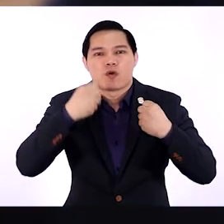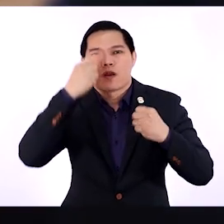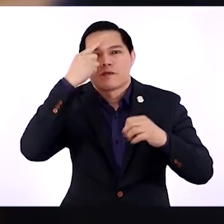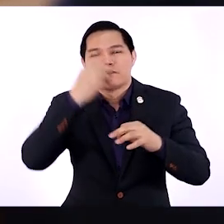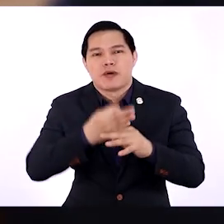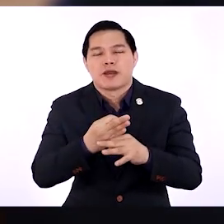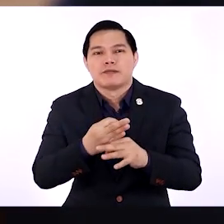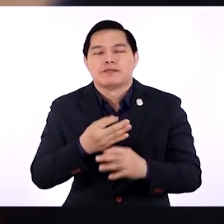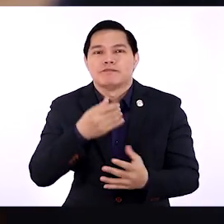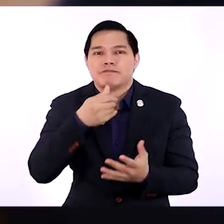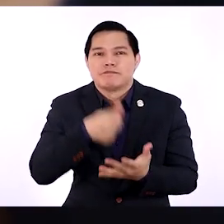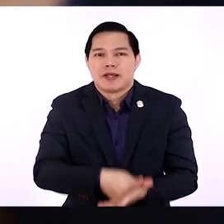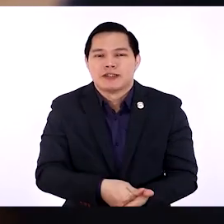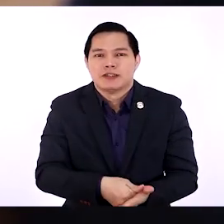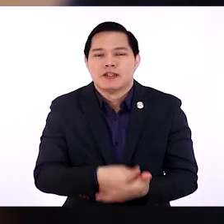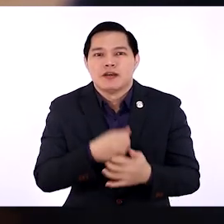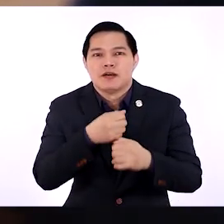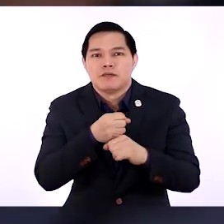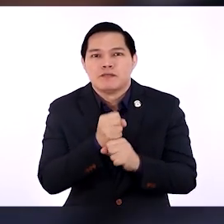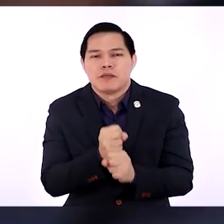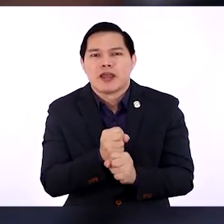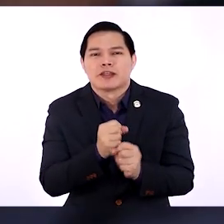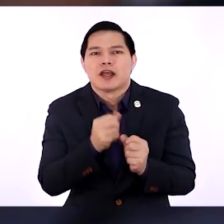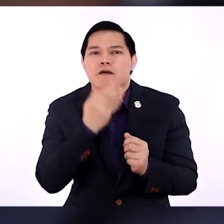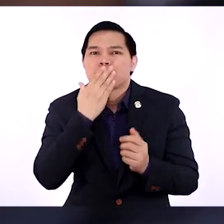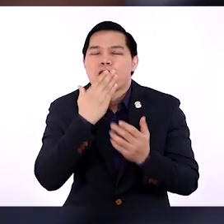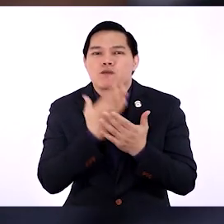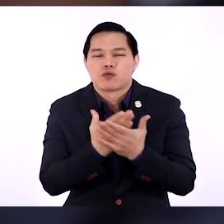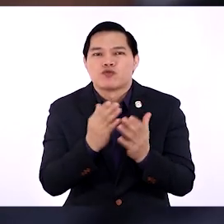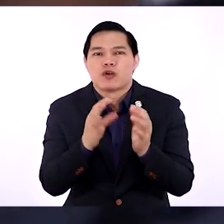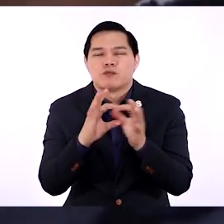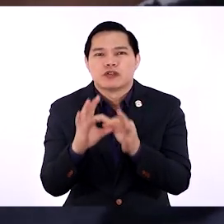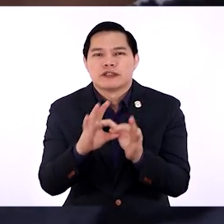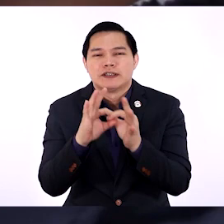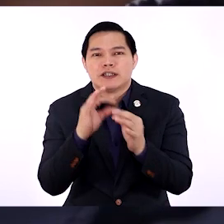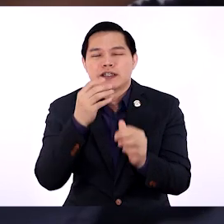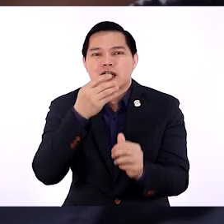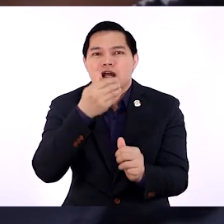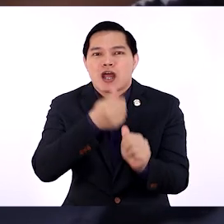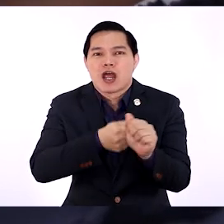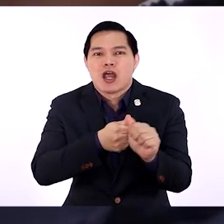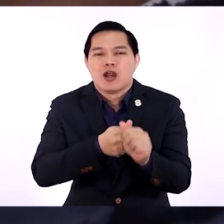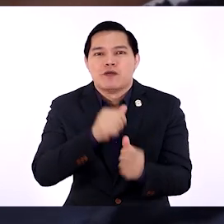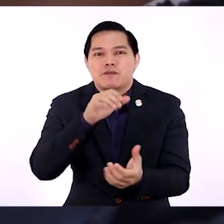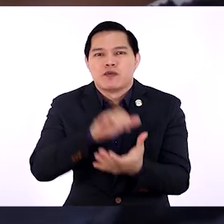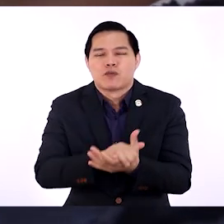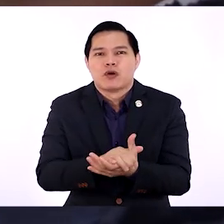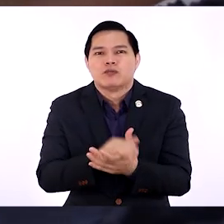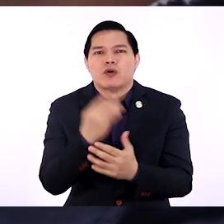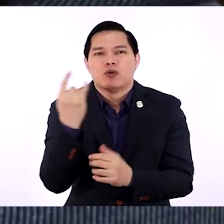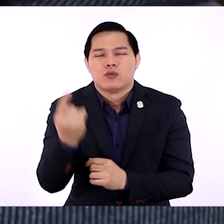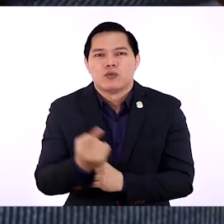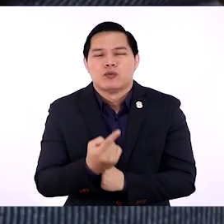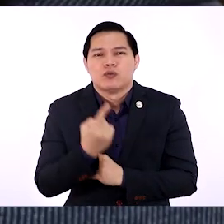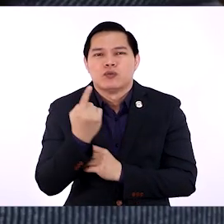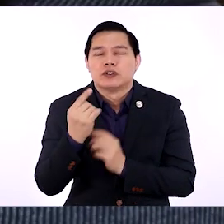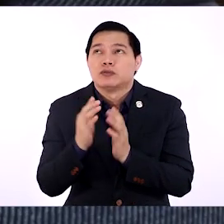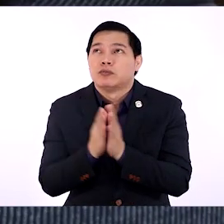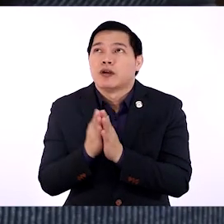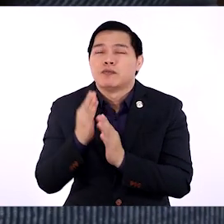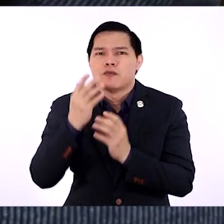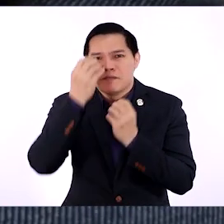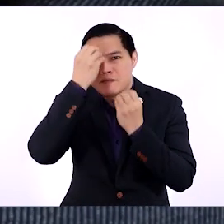was emphasized that to maintain a harmonious relationship among every couple, they should prioritize obeying God's